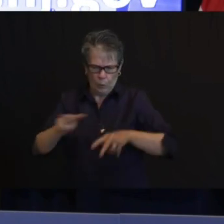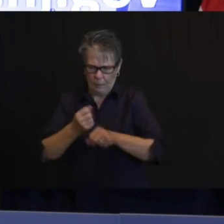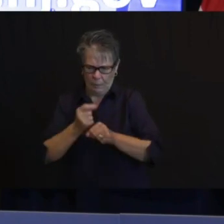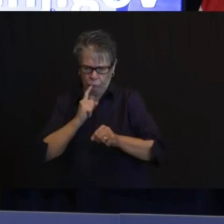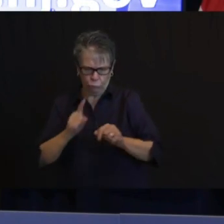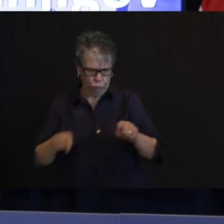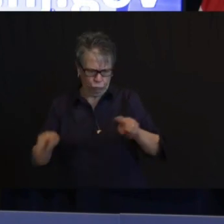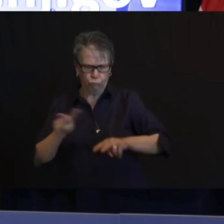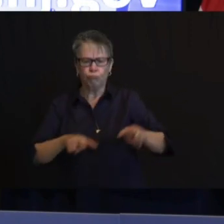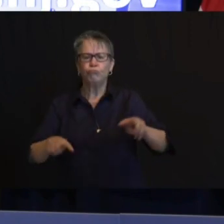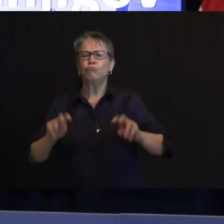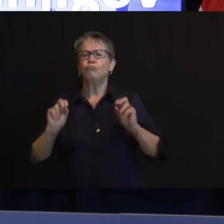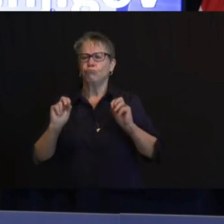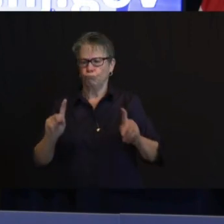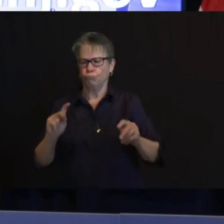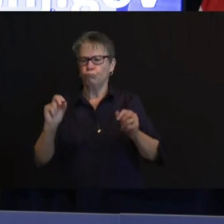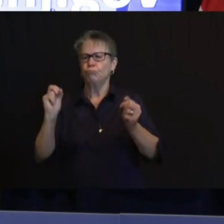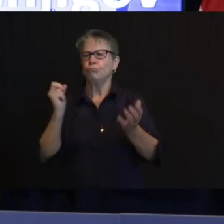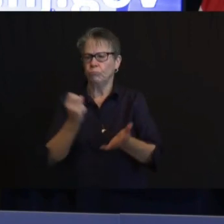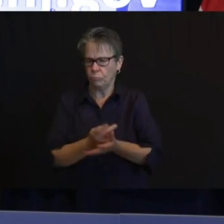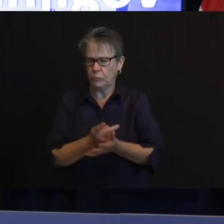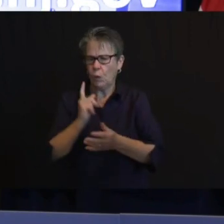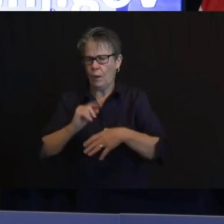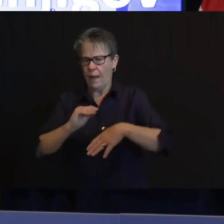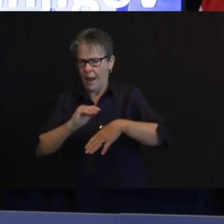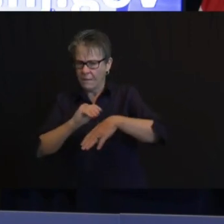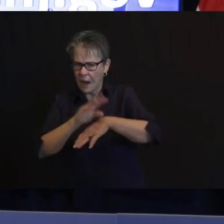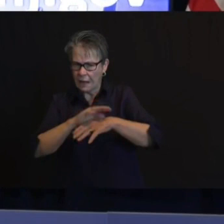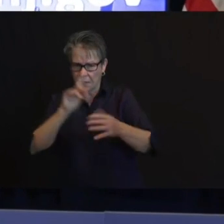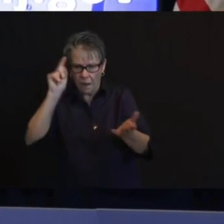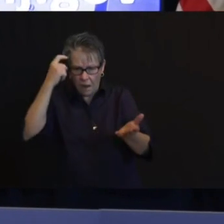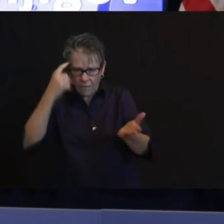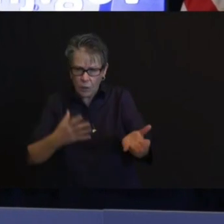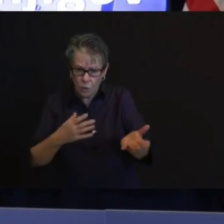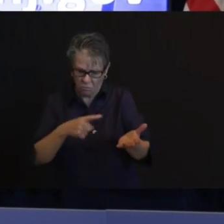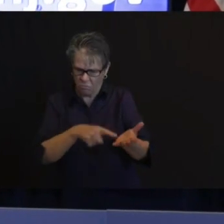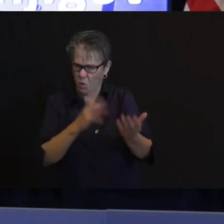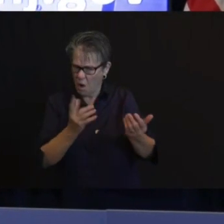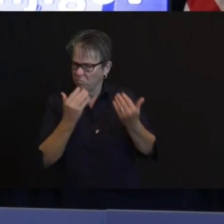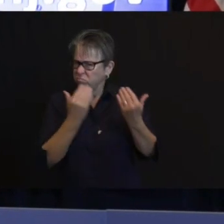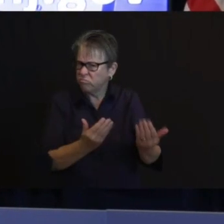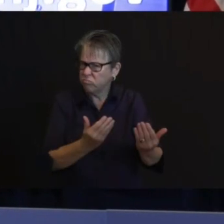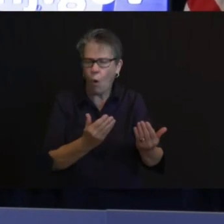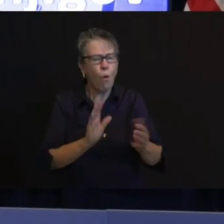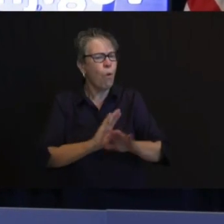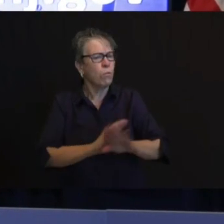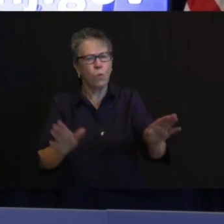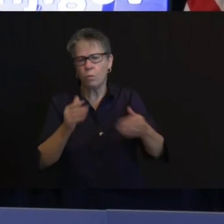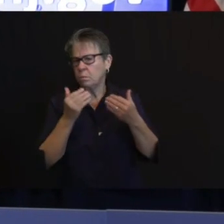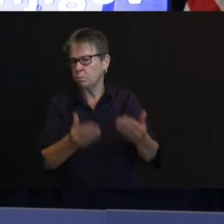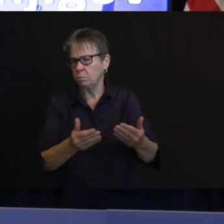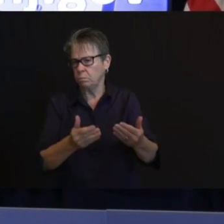advising the governor to go forward. Judy, any specific color on veterans? We